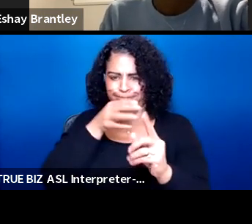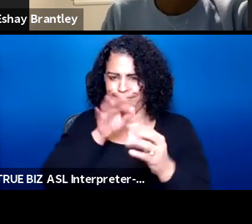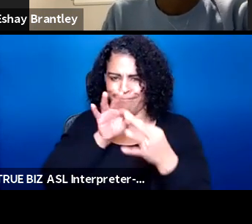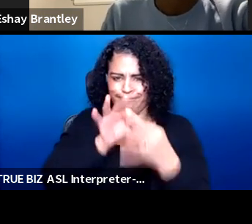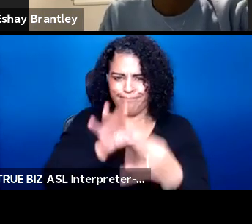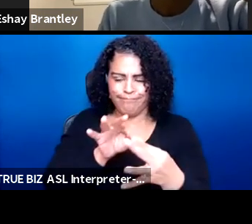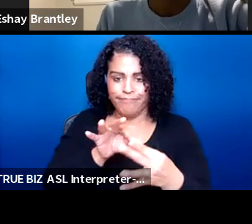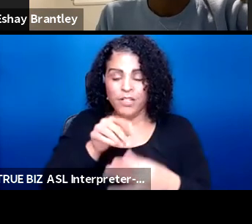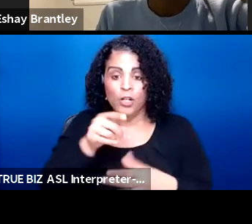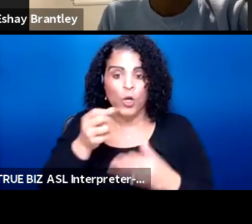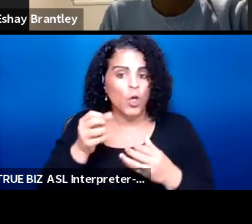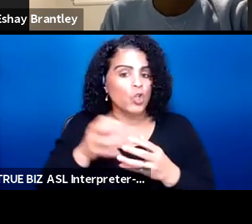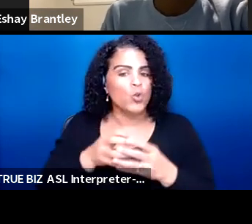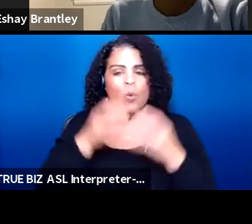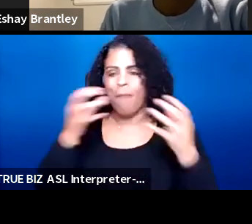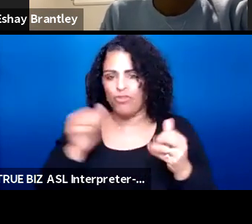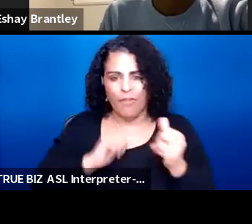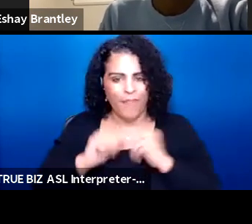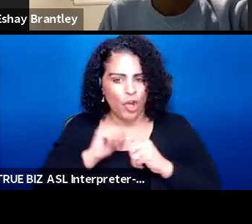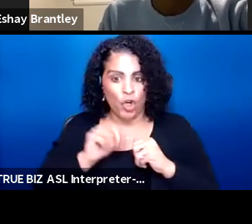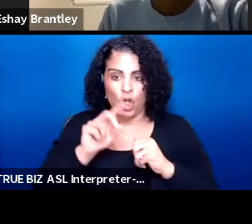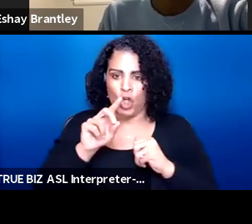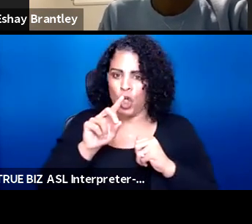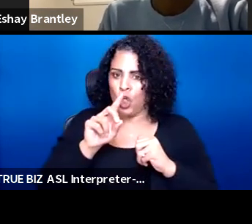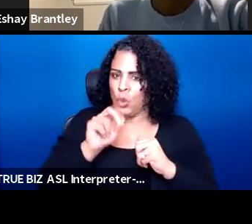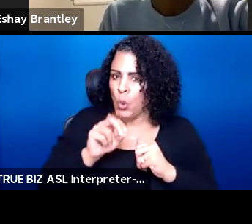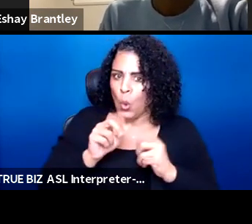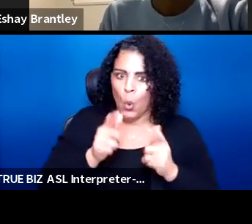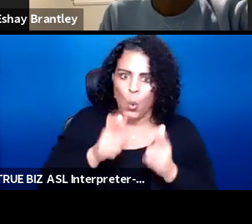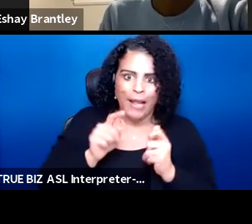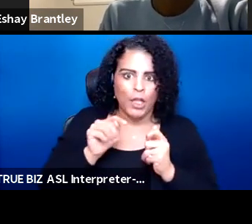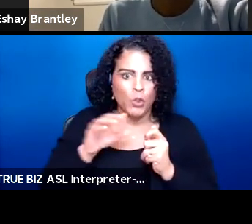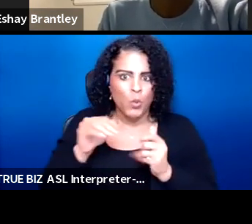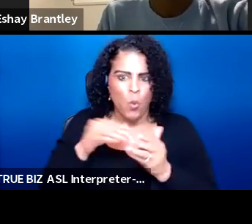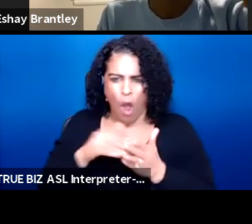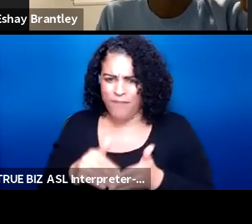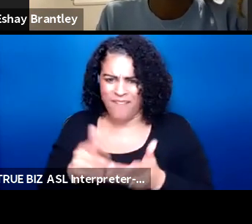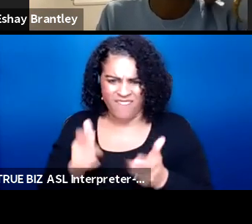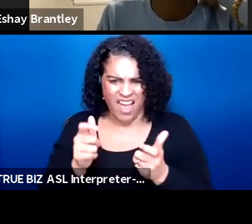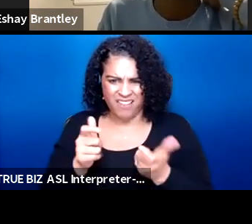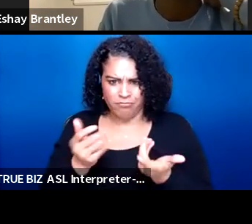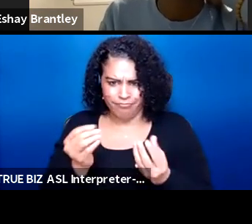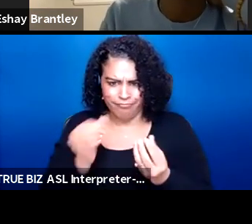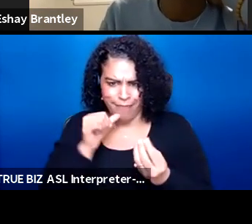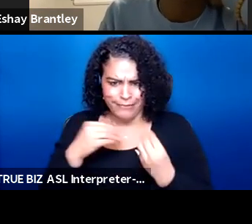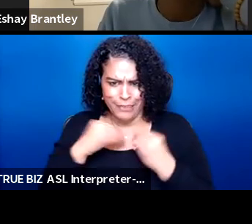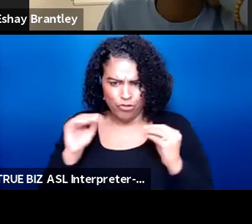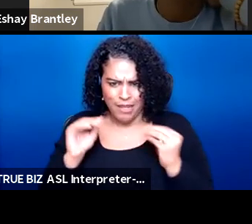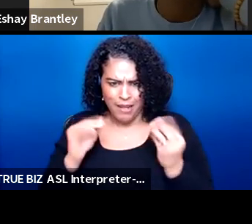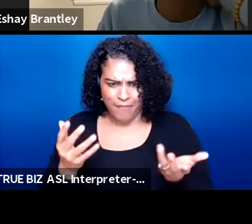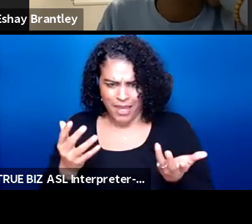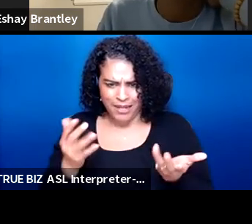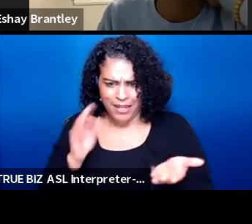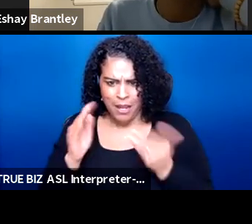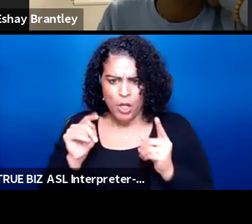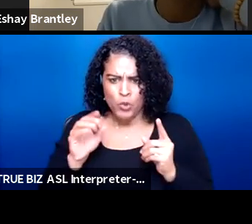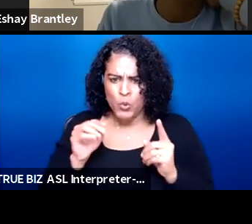done too frequently, too often, for absolutely no reason, and teaches nothing, you know, in comparison